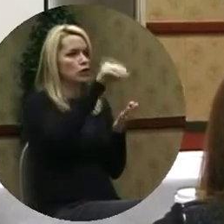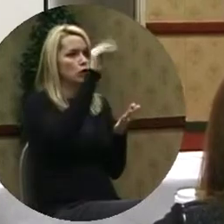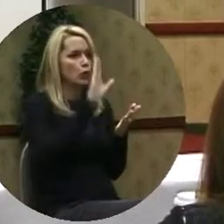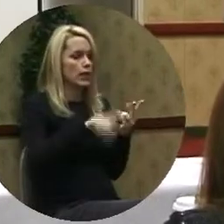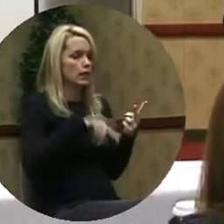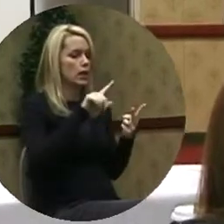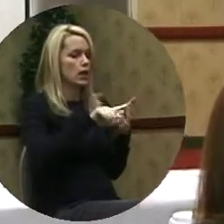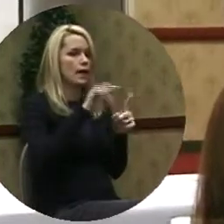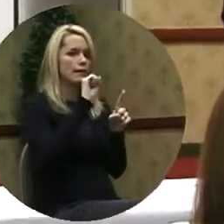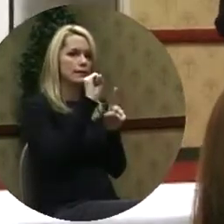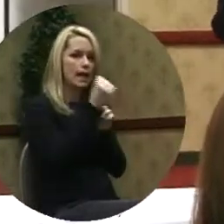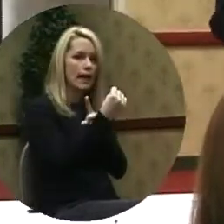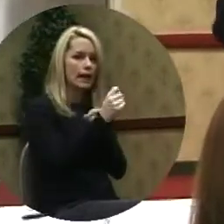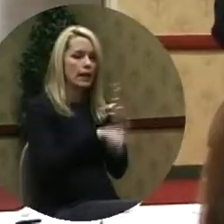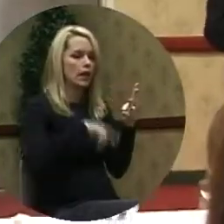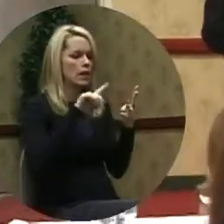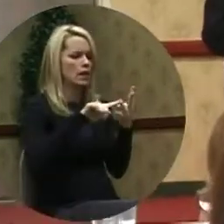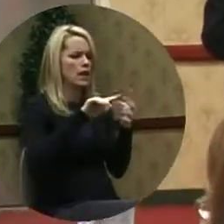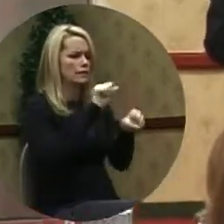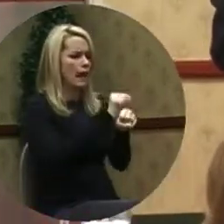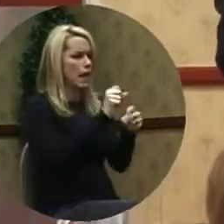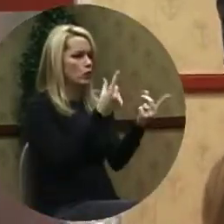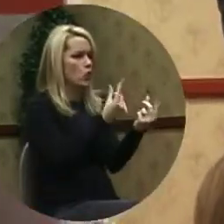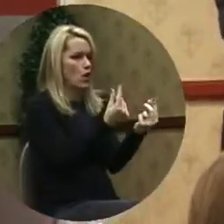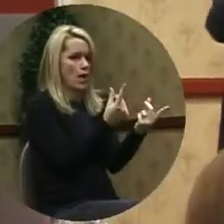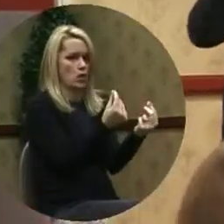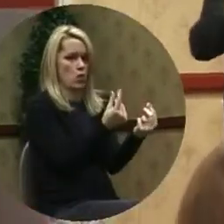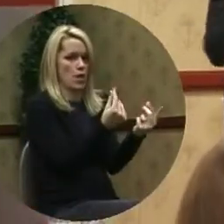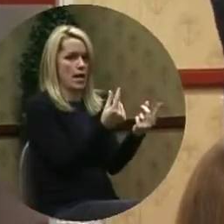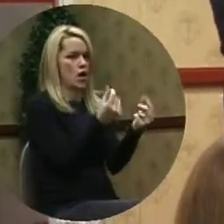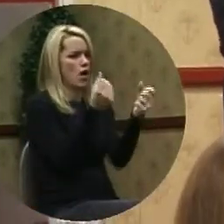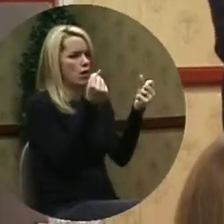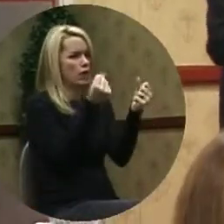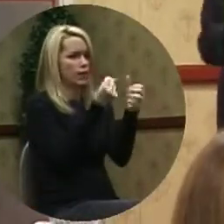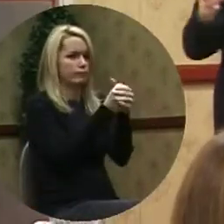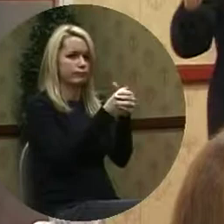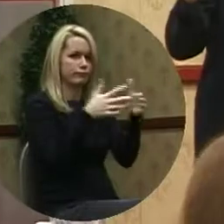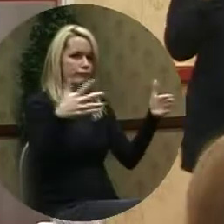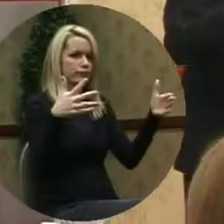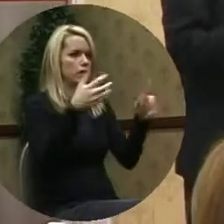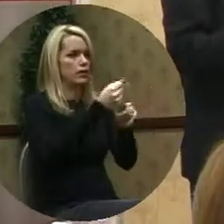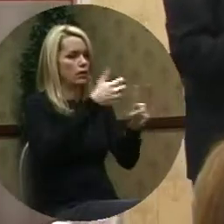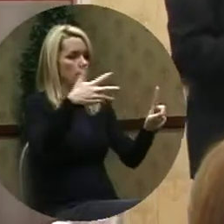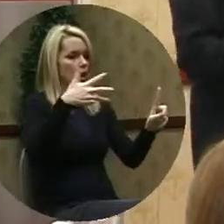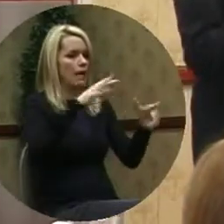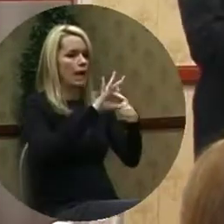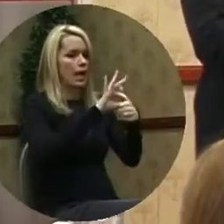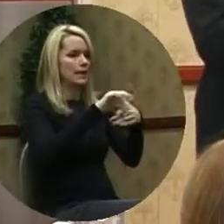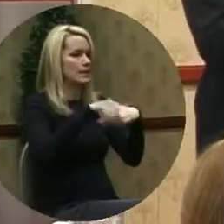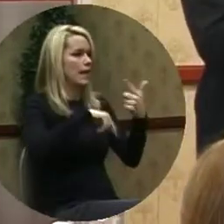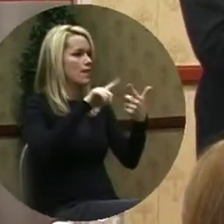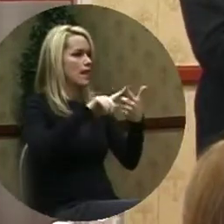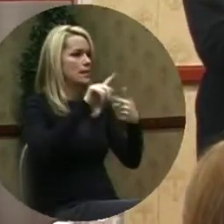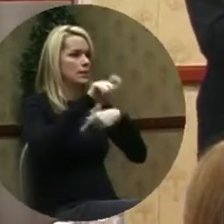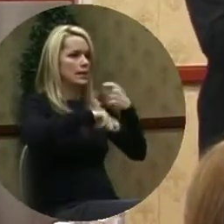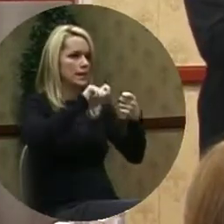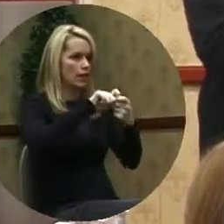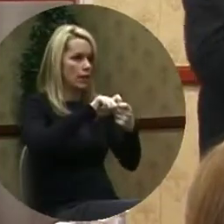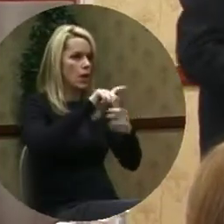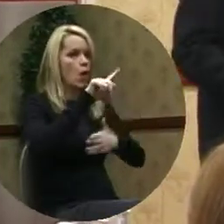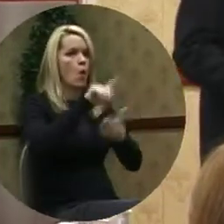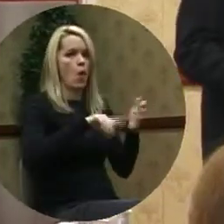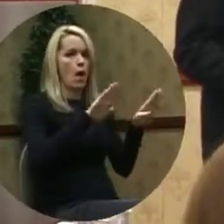setting that they're in and the tasks that they're engaged in, that sort of broader context, and then really specific. What's the